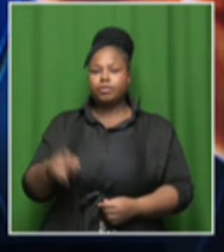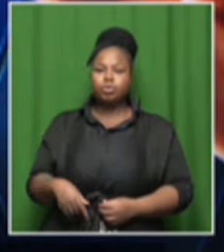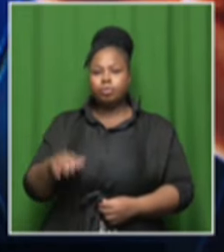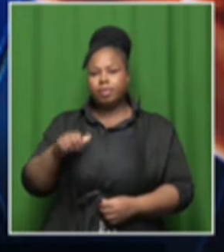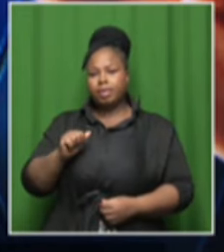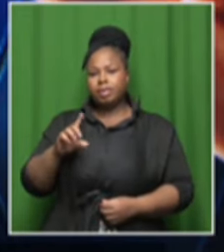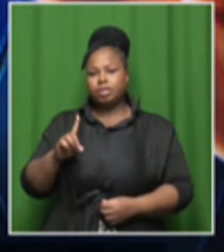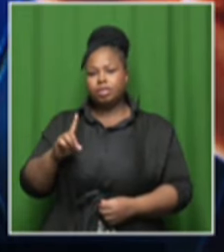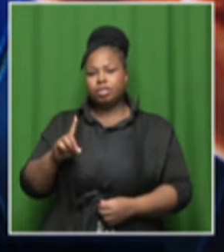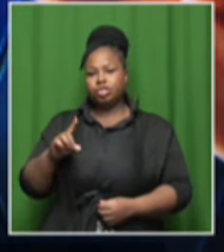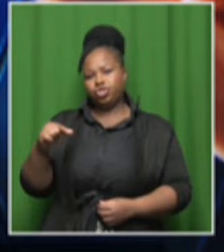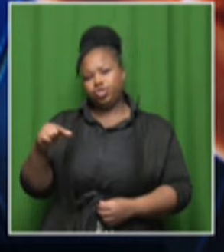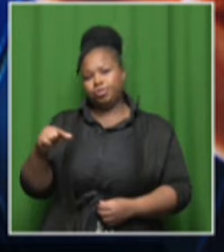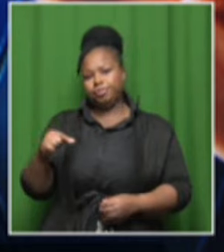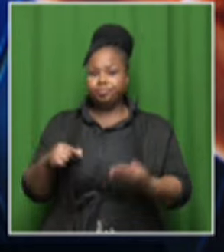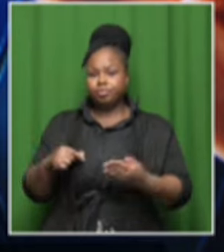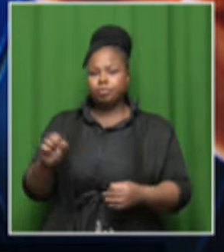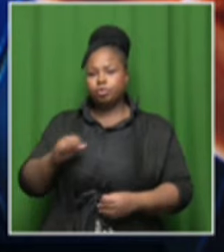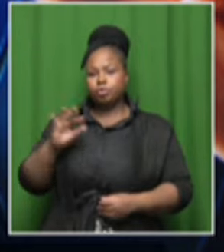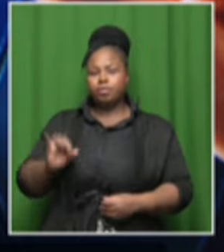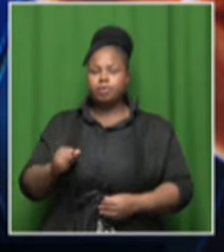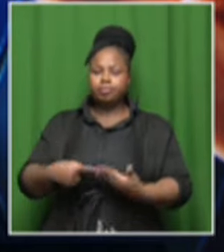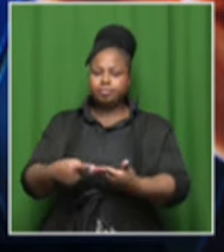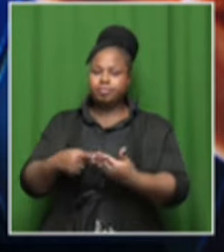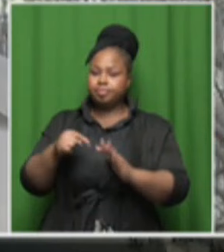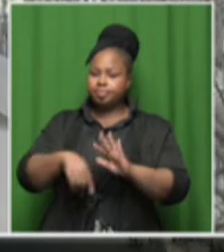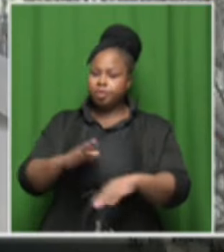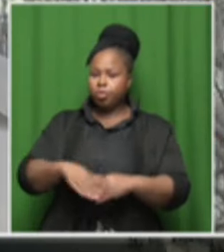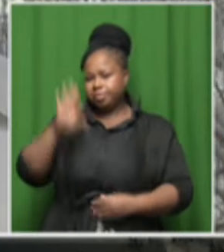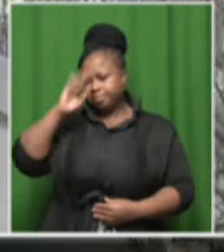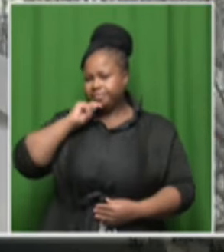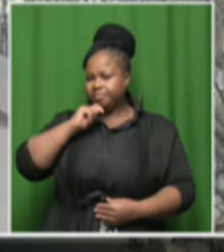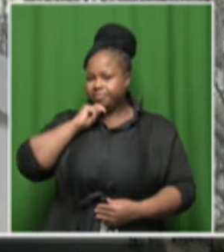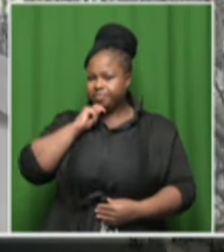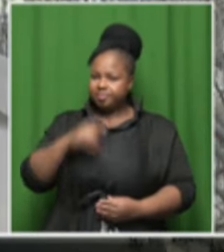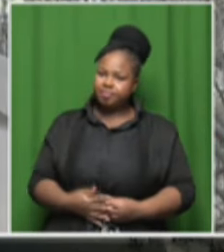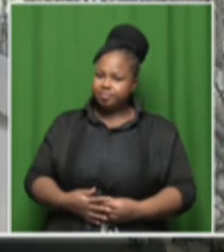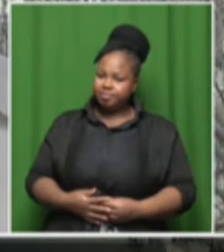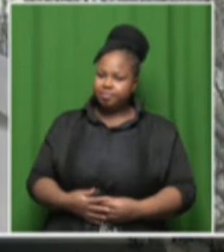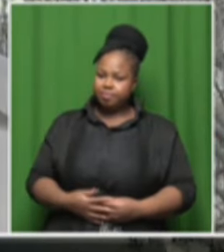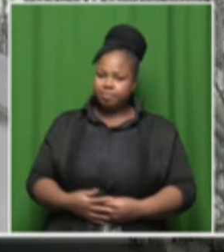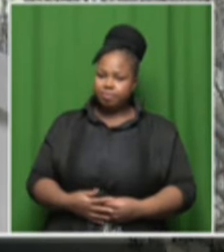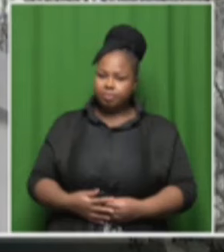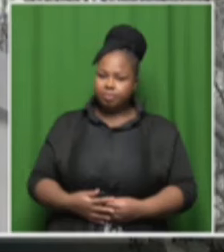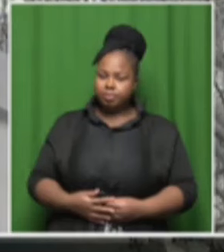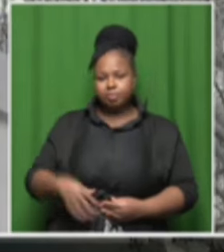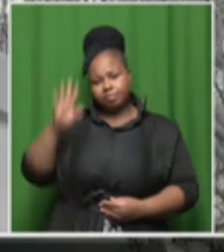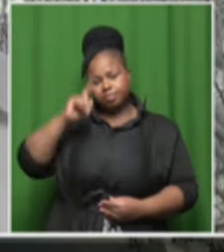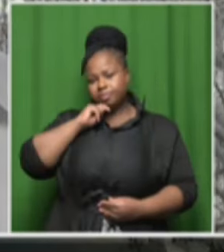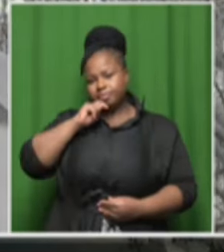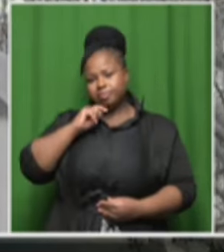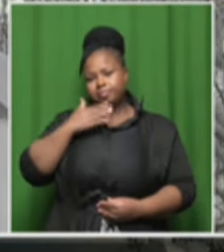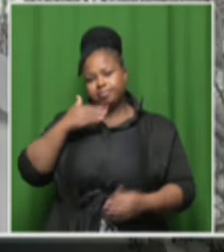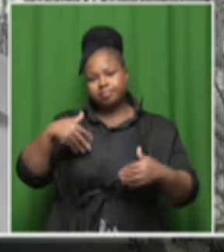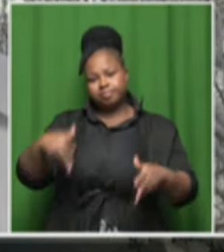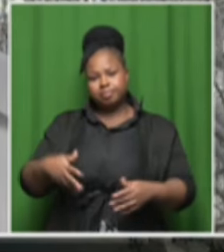Group MD of South Africa, joins us for this Freedom Month discussion. Cliff, good morning. Thank you for making time to be with us here. Good morning. Thank you so much for